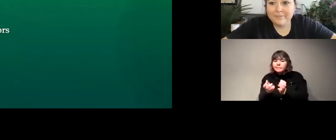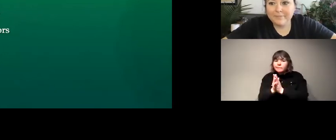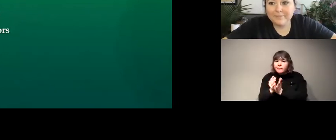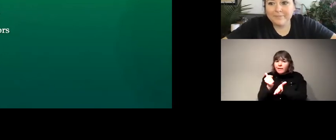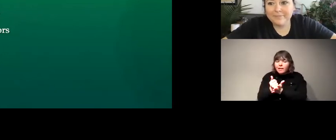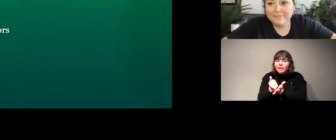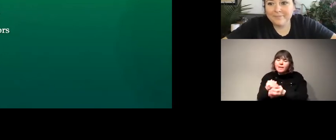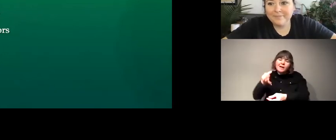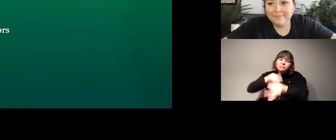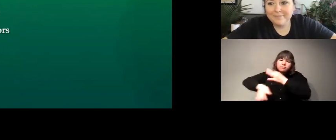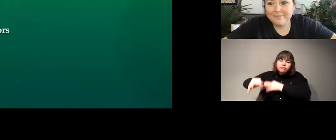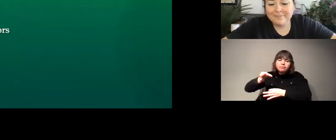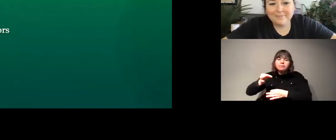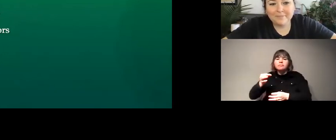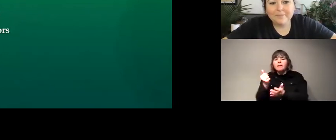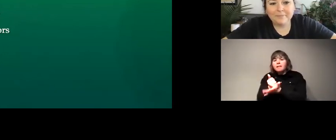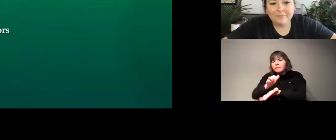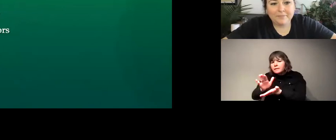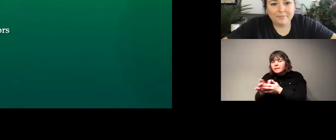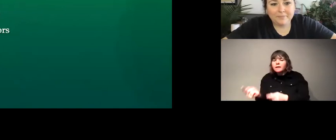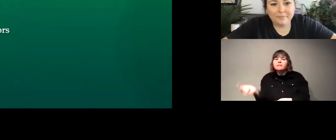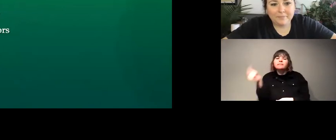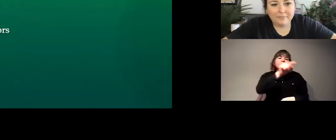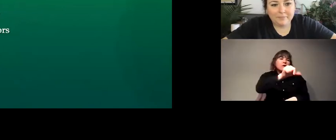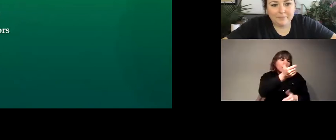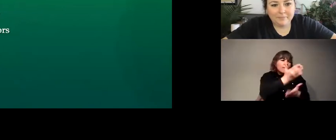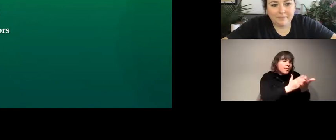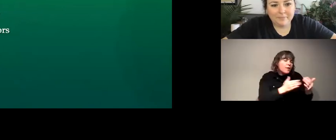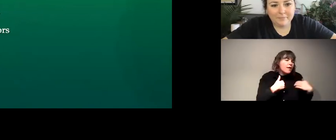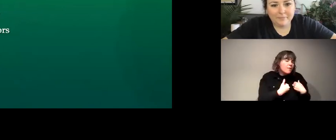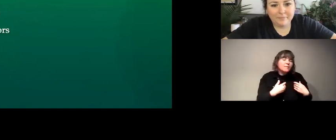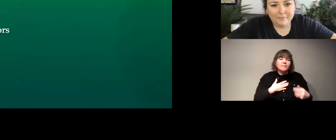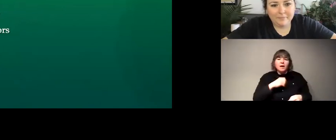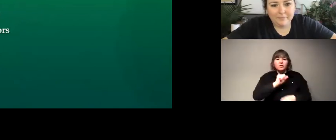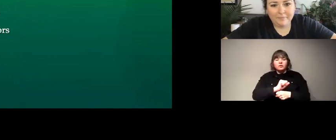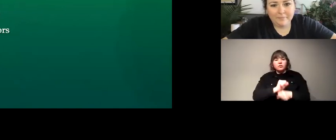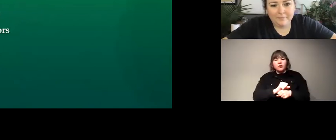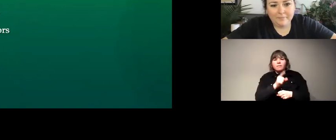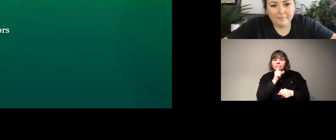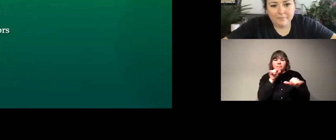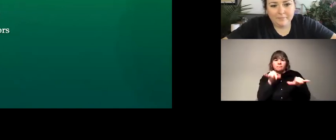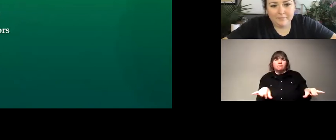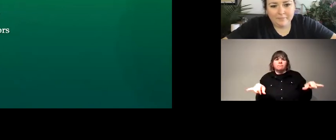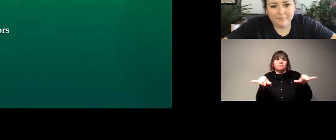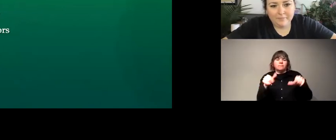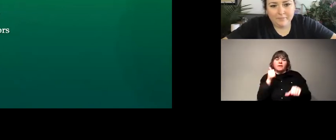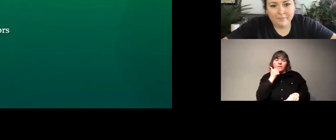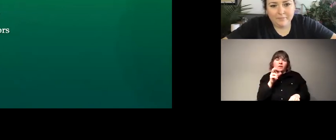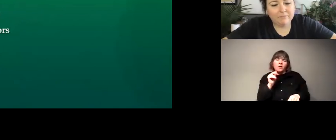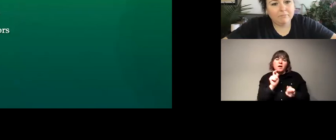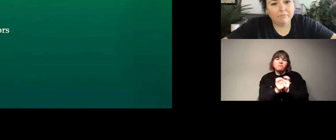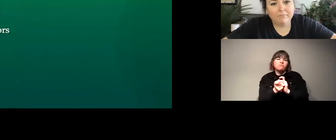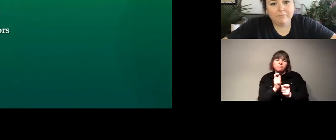sub in, we can help people clean, we can jump over to a different section. So our job isn't static. It's not the same every day, but it can change a